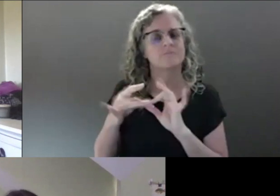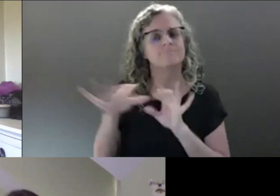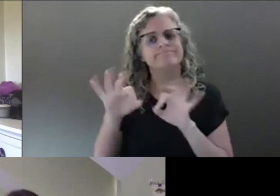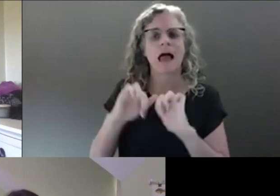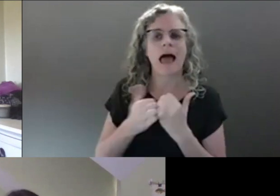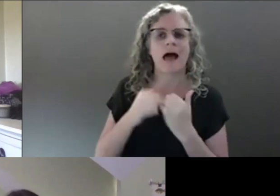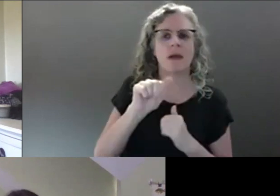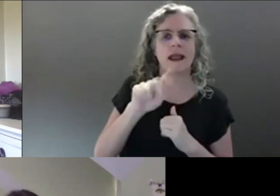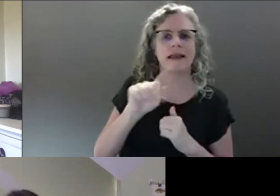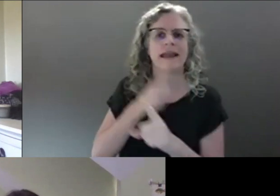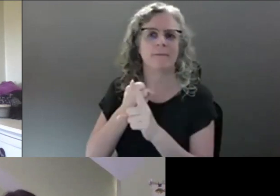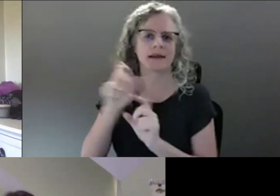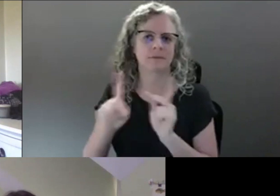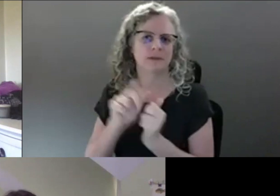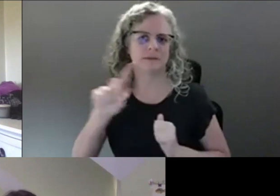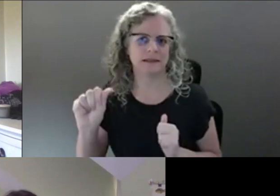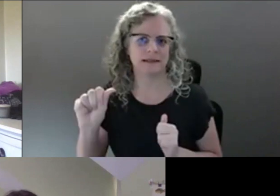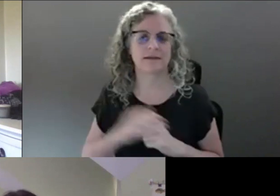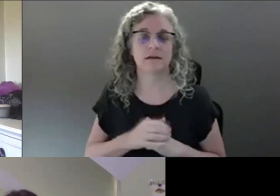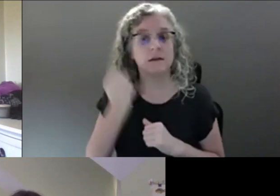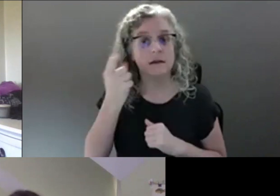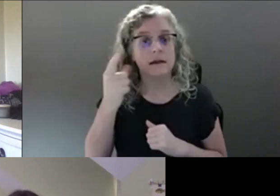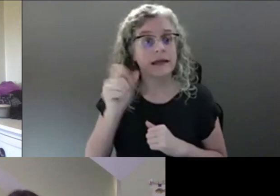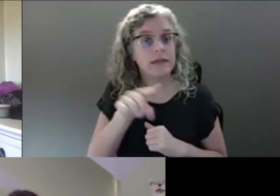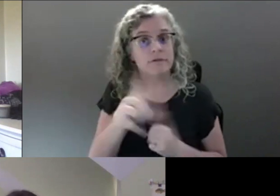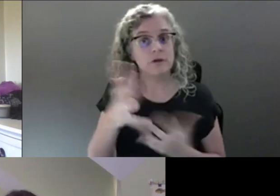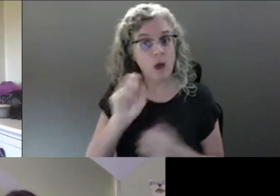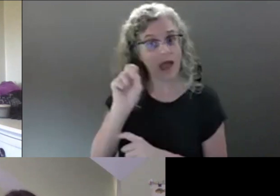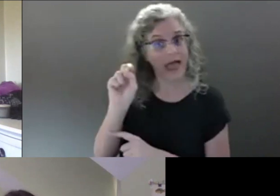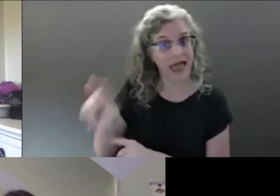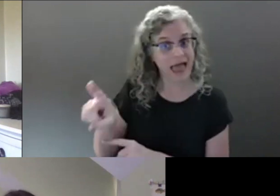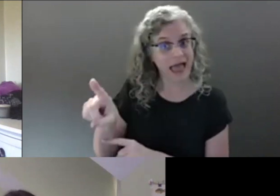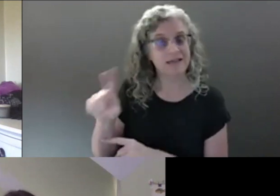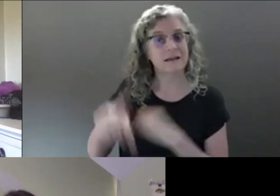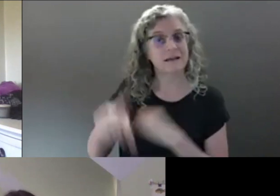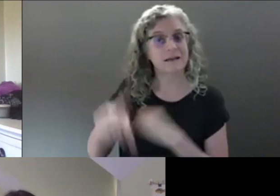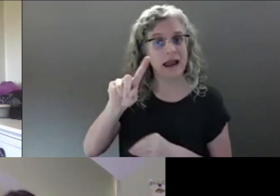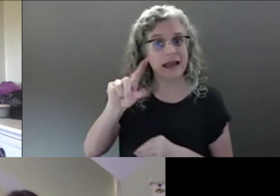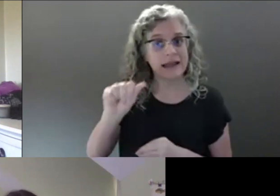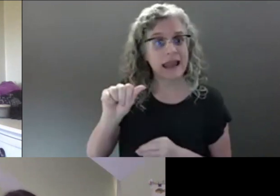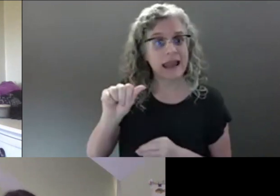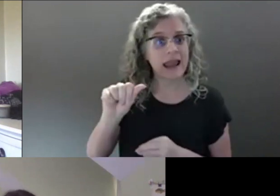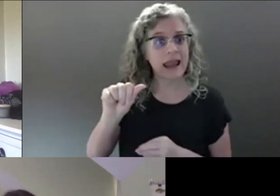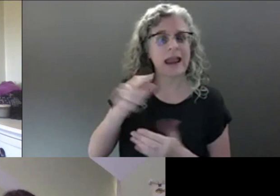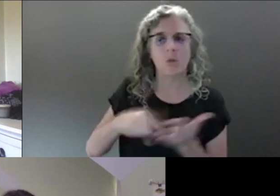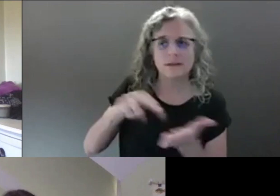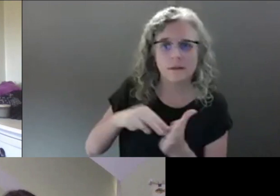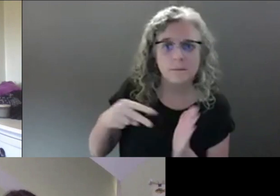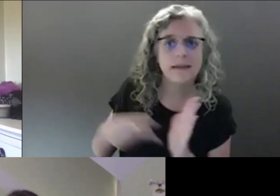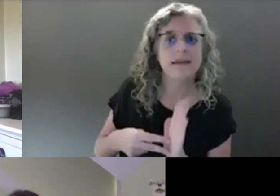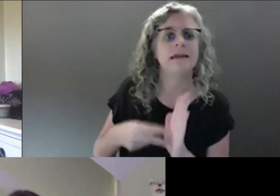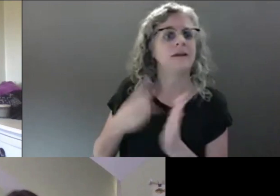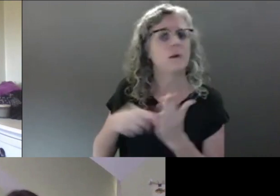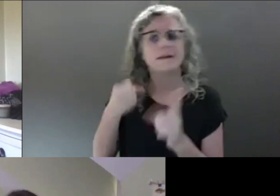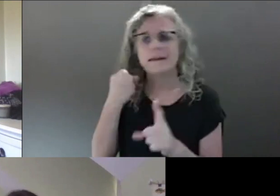for questions. So if you have questions about the ADA, its significance, its impact, what